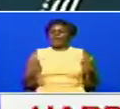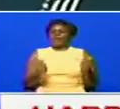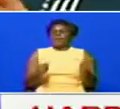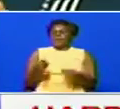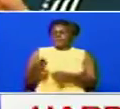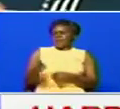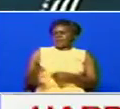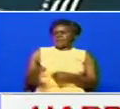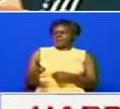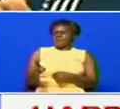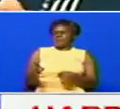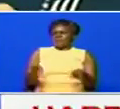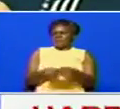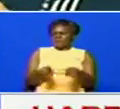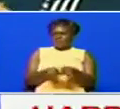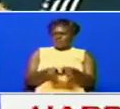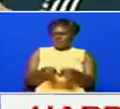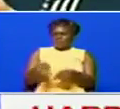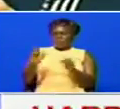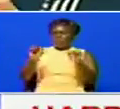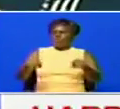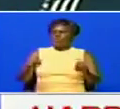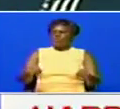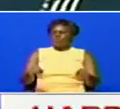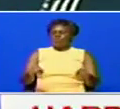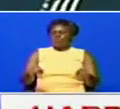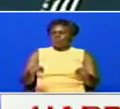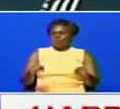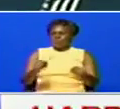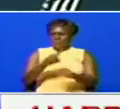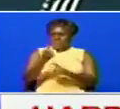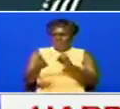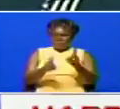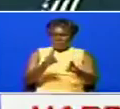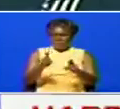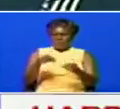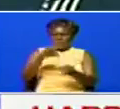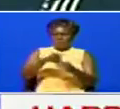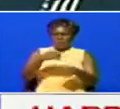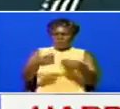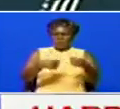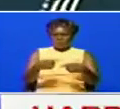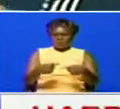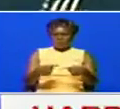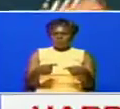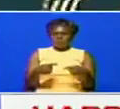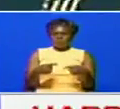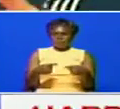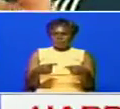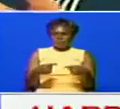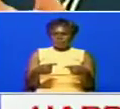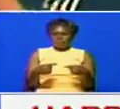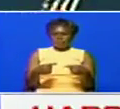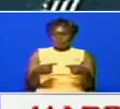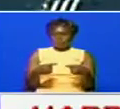is what ultimately can give the integrity to this electoral process. So are there variations